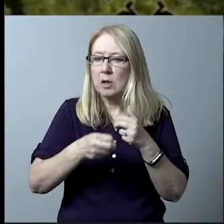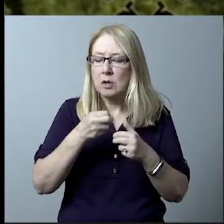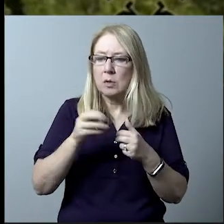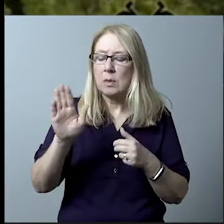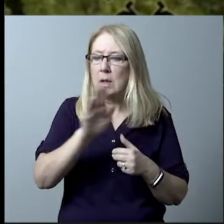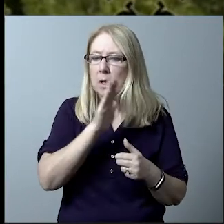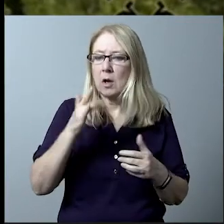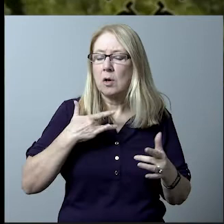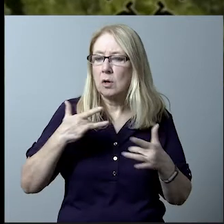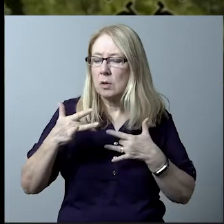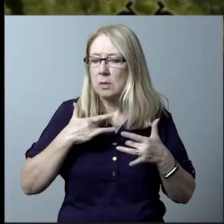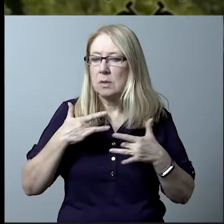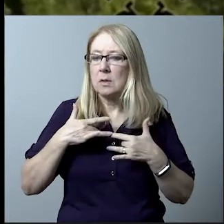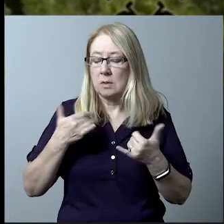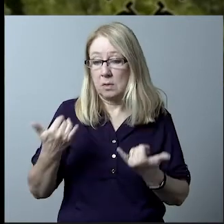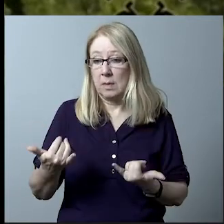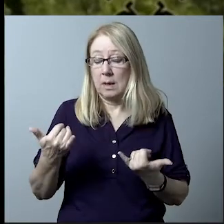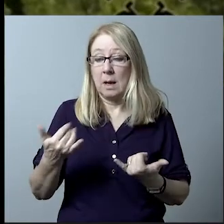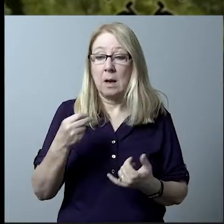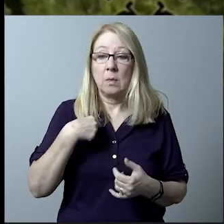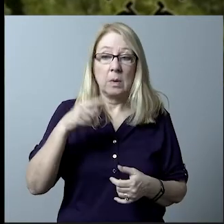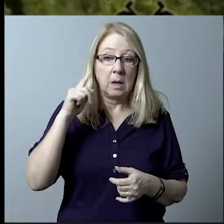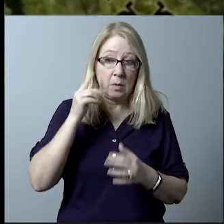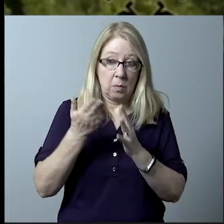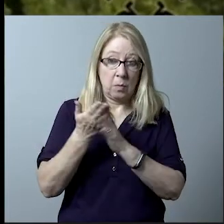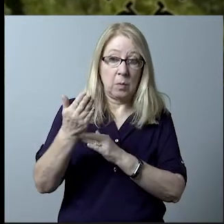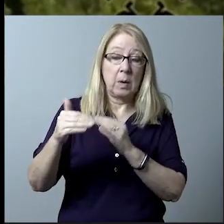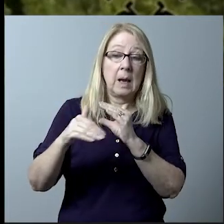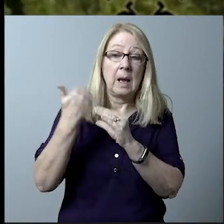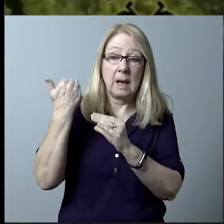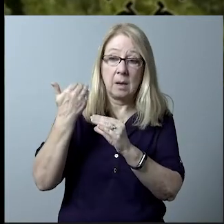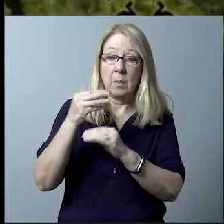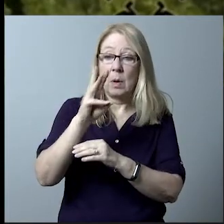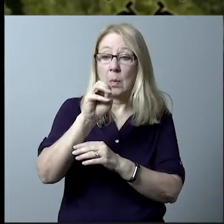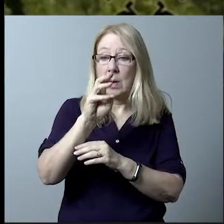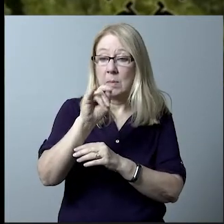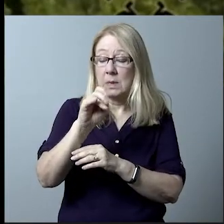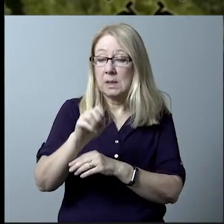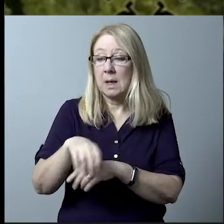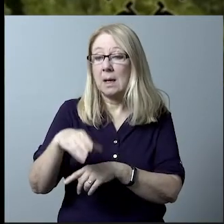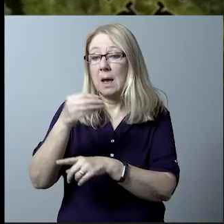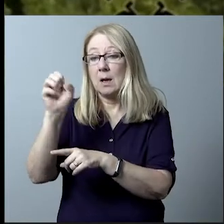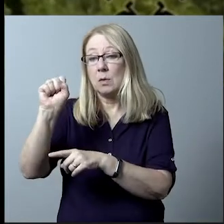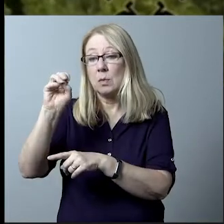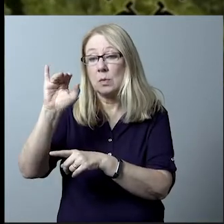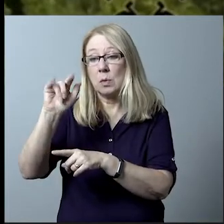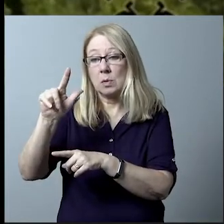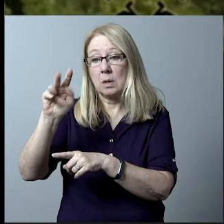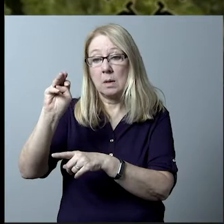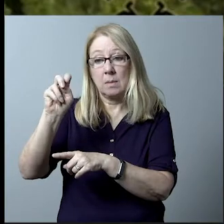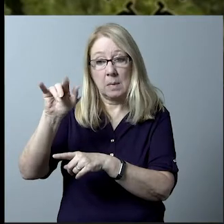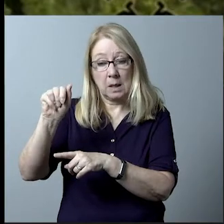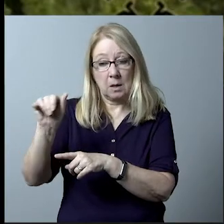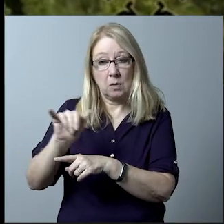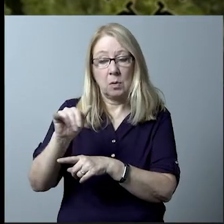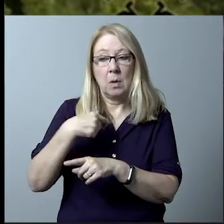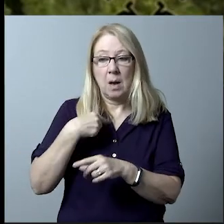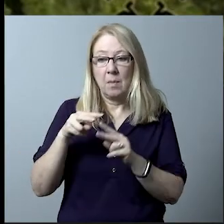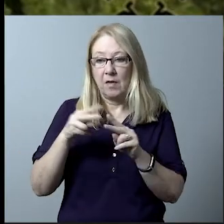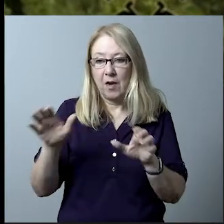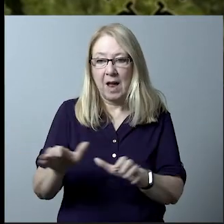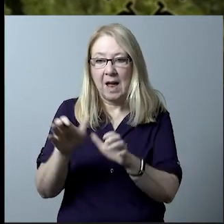their issues that they're having right now are. And so we're also hearing them through emails, through our website, through our social media as